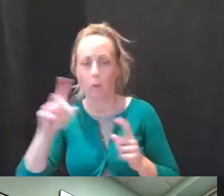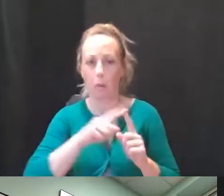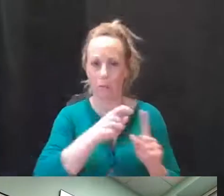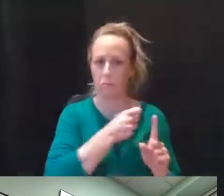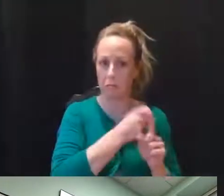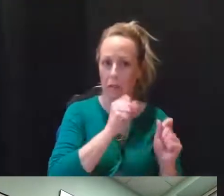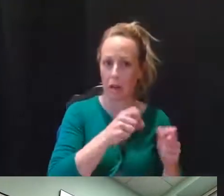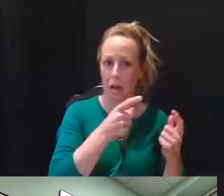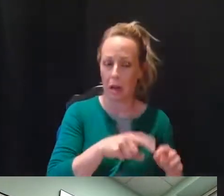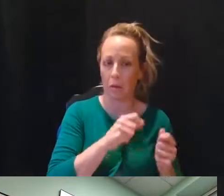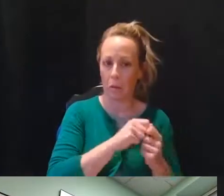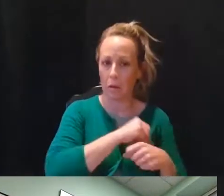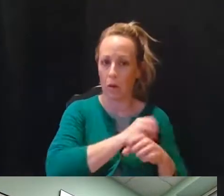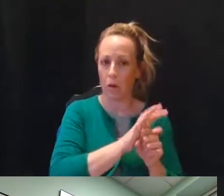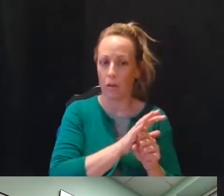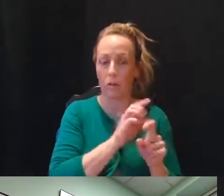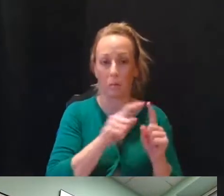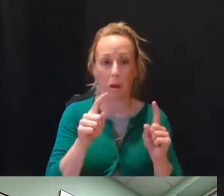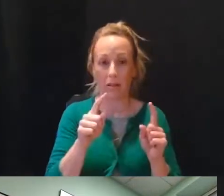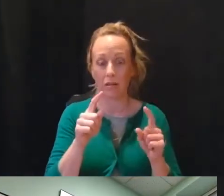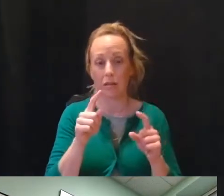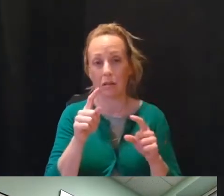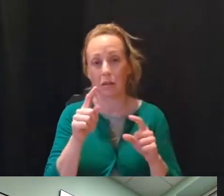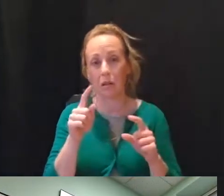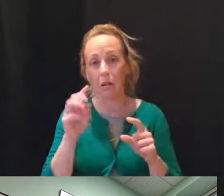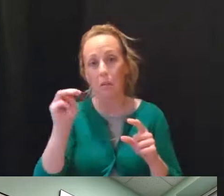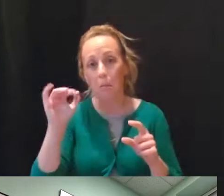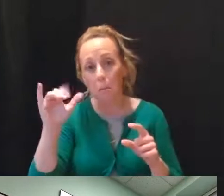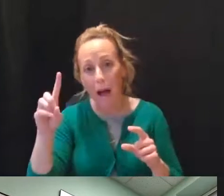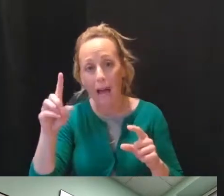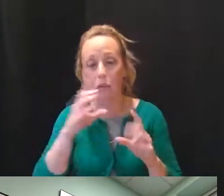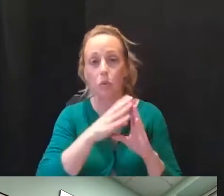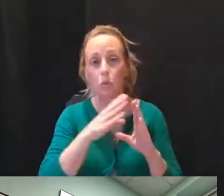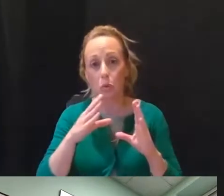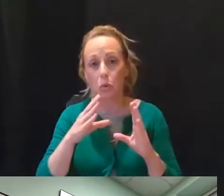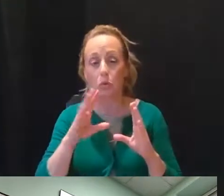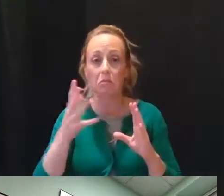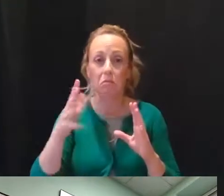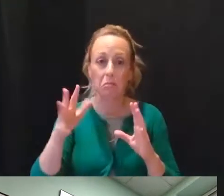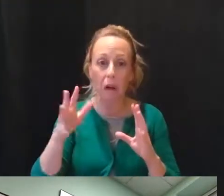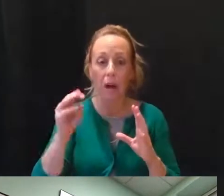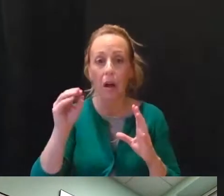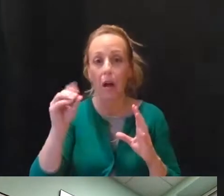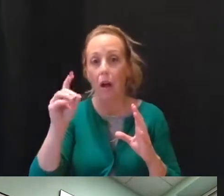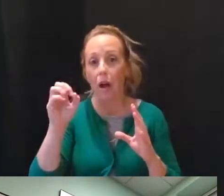But for mild to moderate illness, it probably look pretty much the same. And